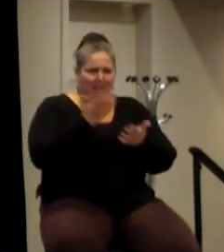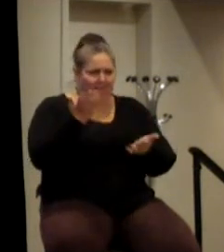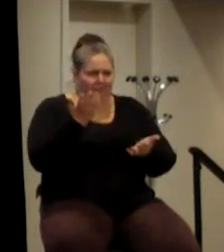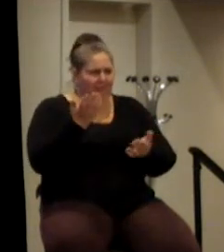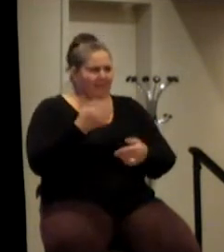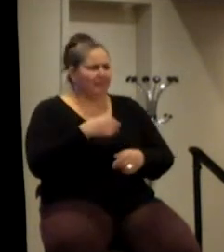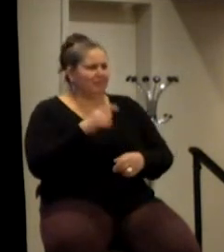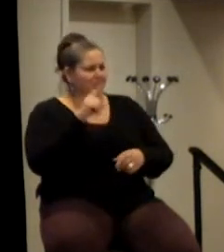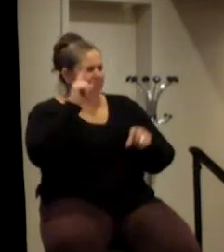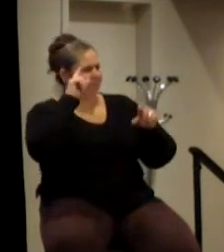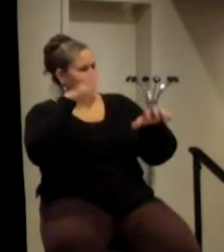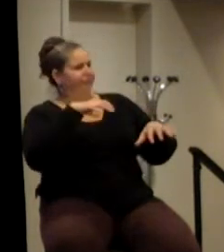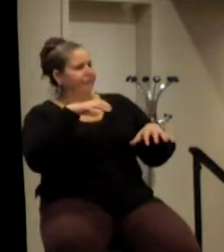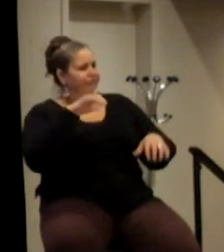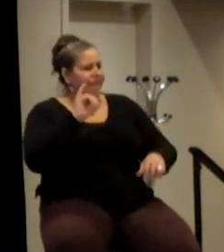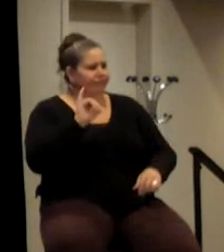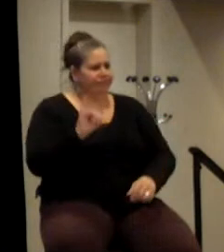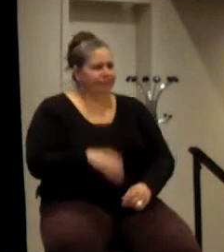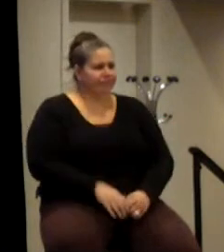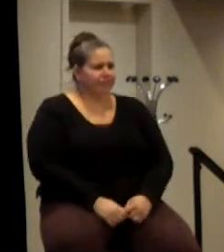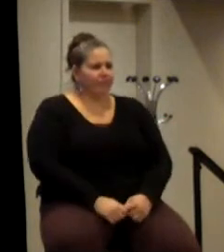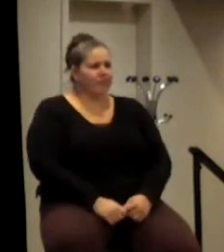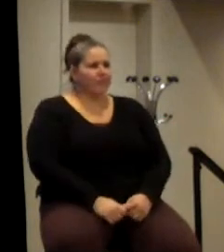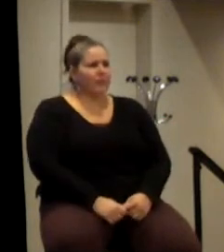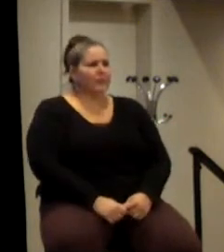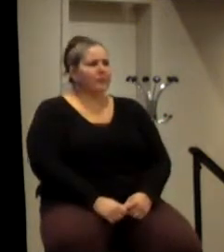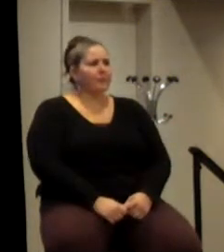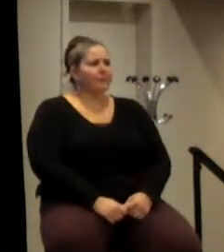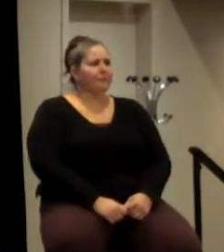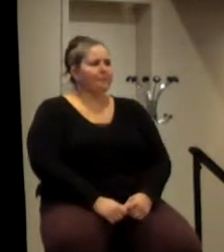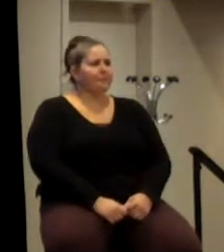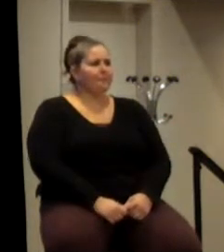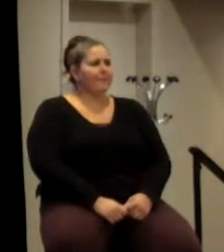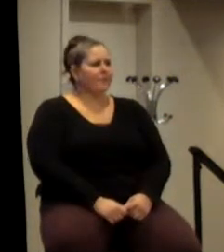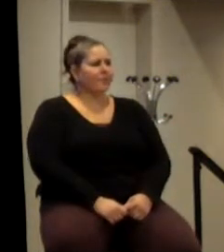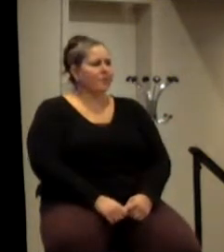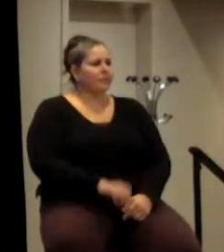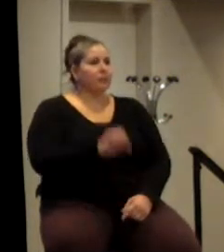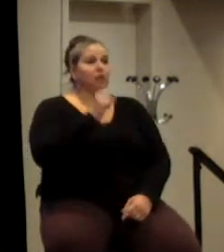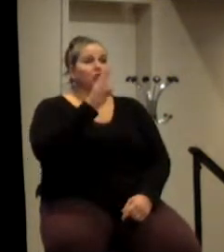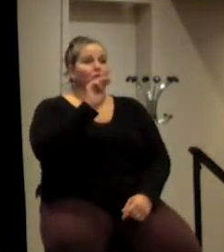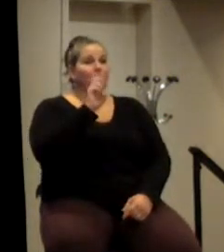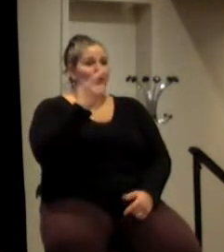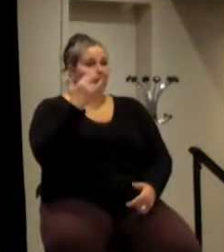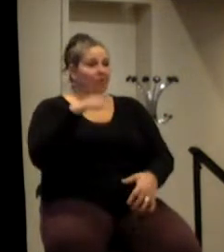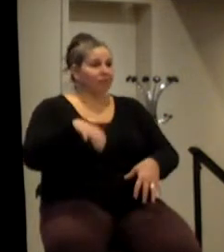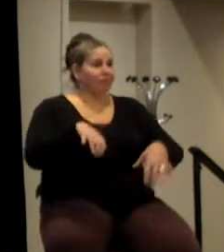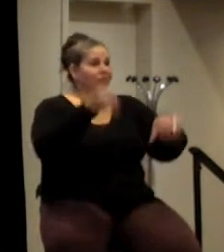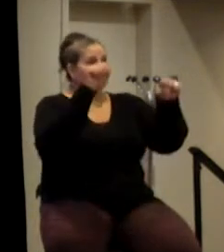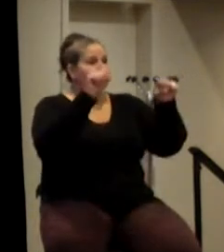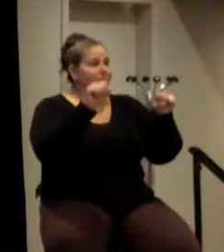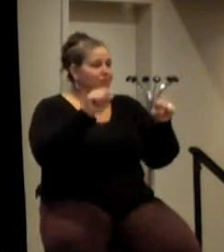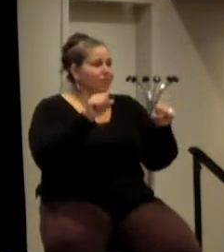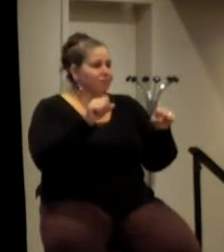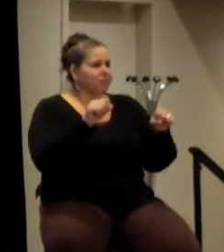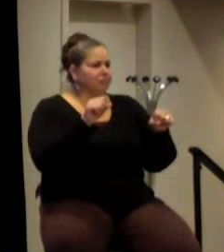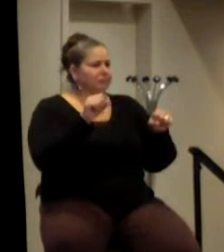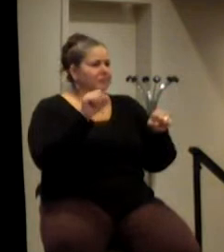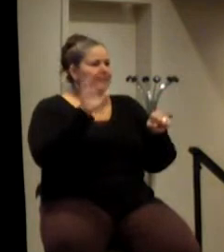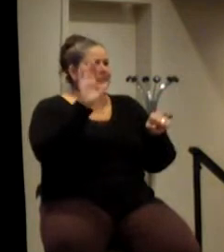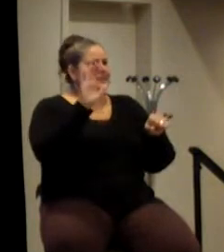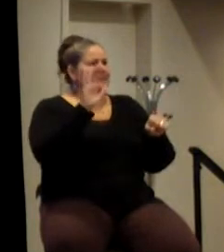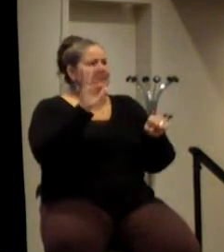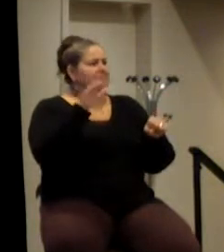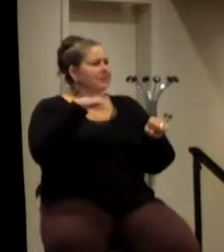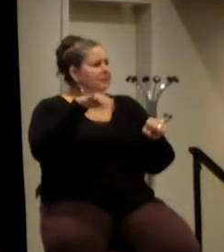that. Now Senator Schumer's in charge, and his members are committed to it. There's a reconciliation process